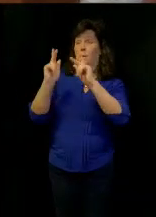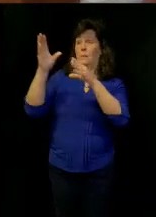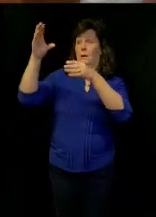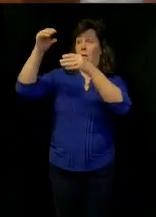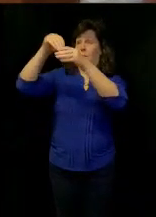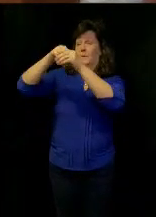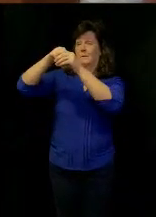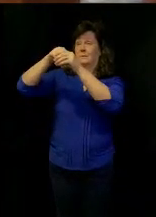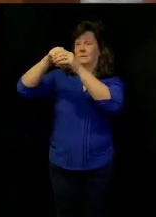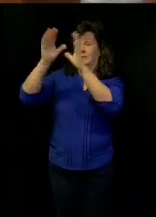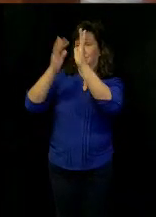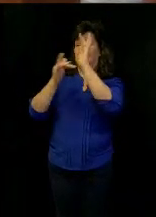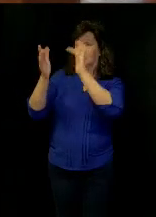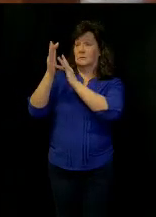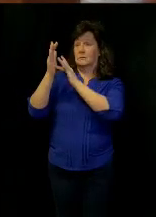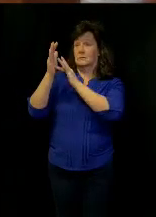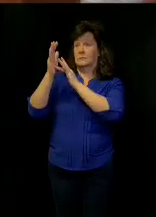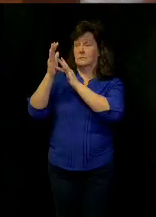of it.